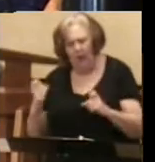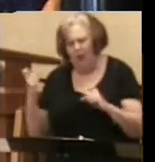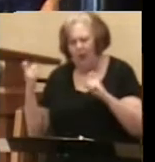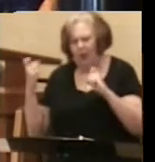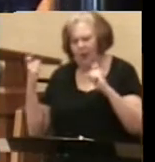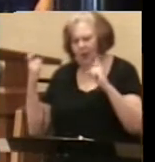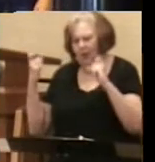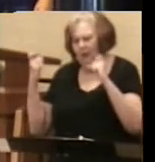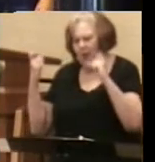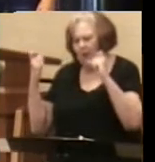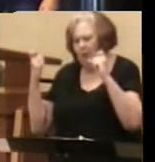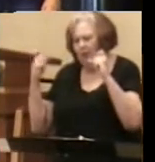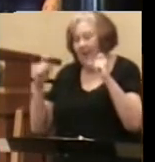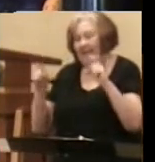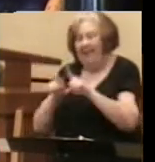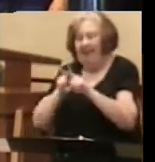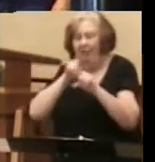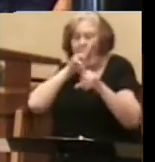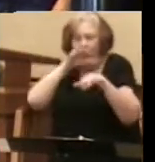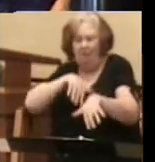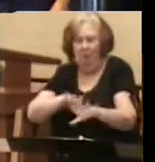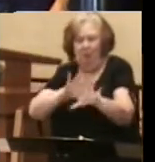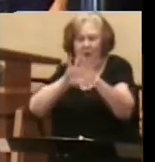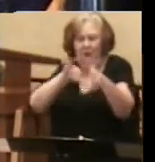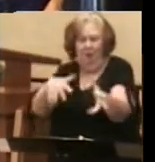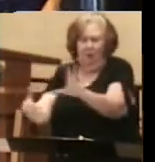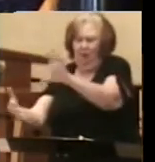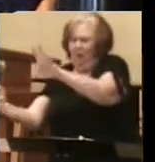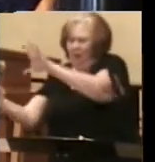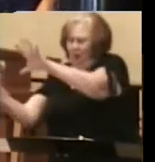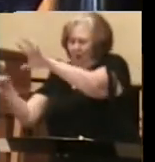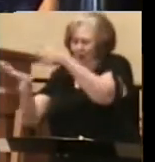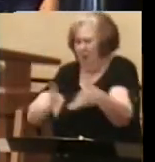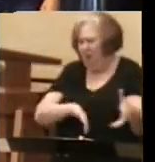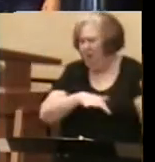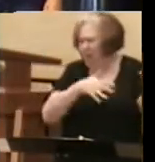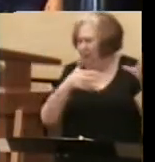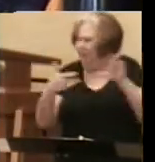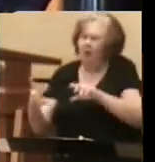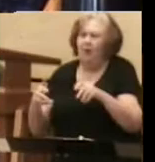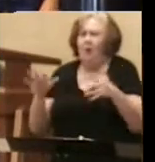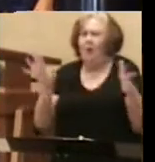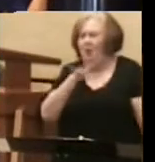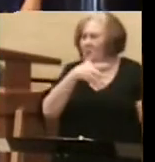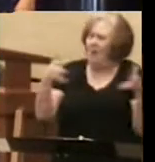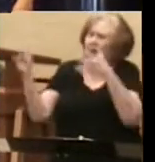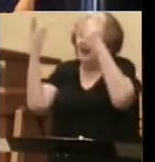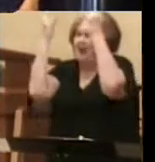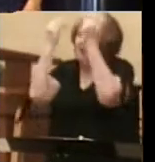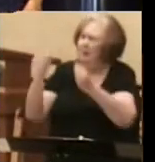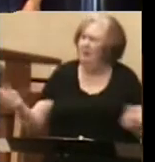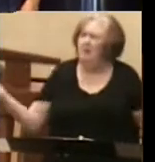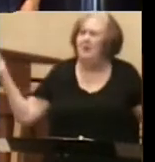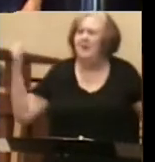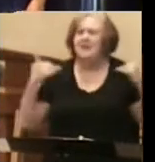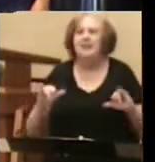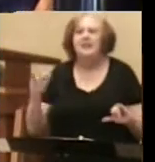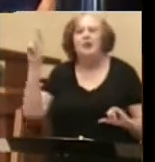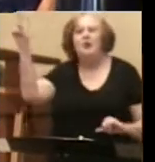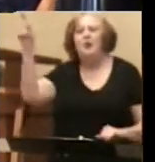tomorrow. A wave tossed in the ocean, a vapor in the wind. Still